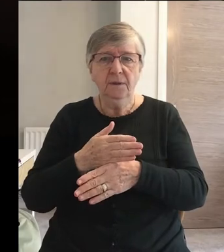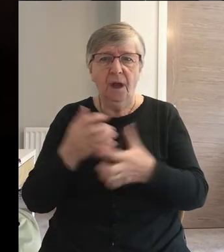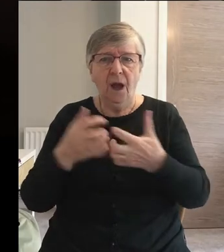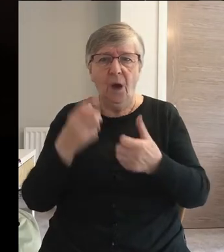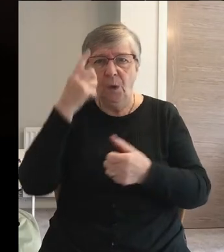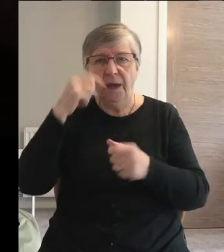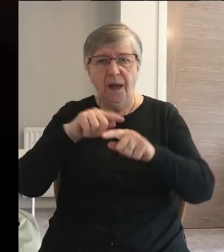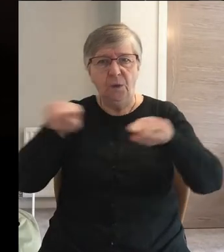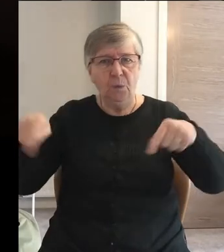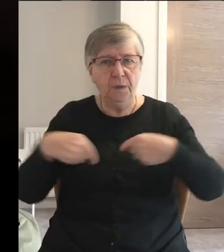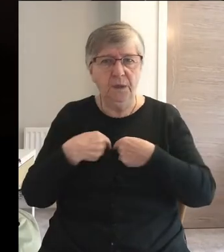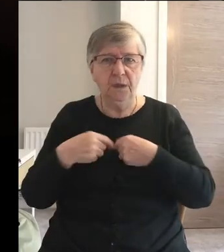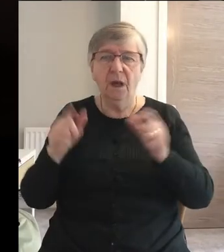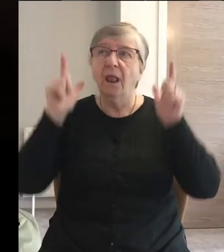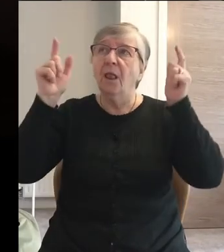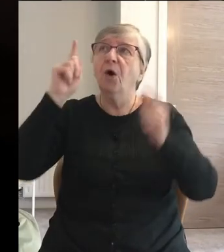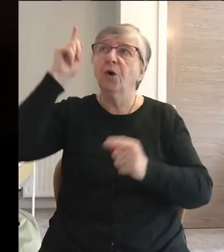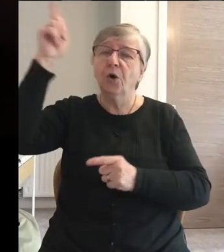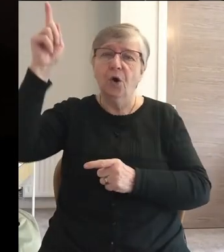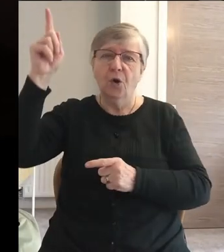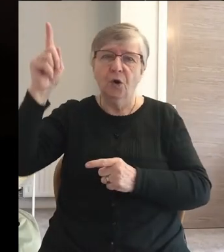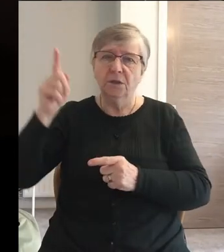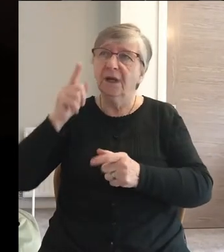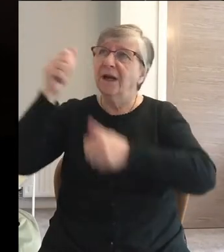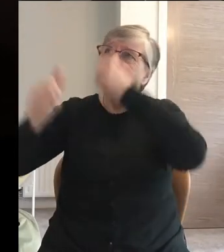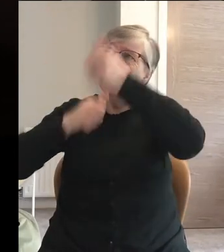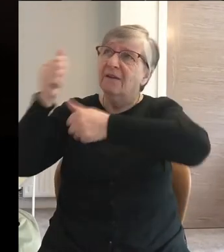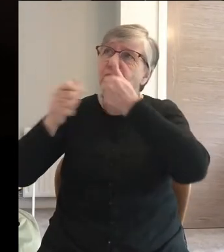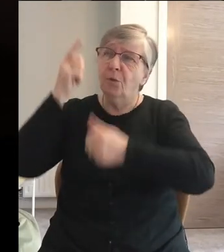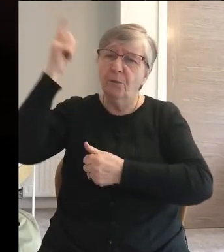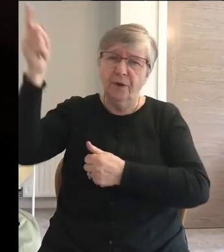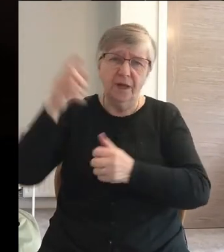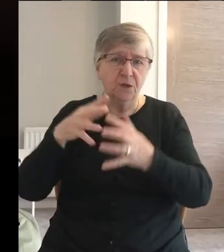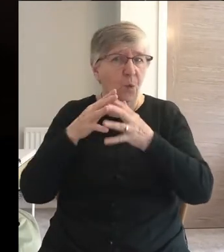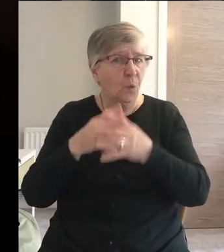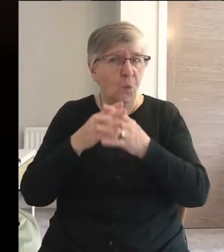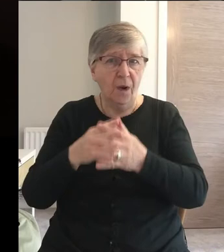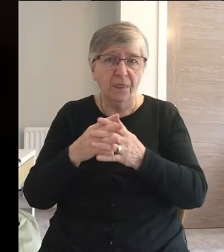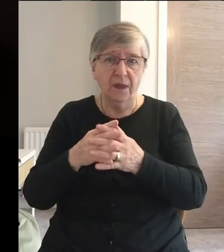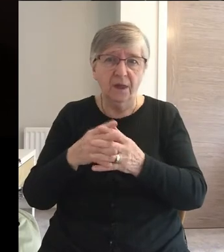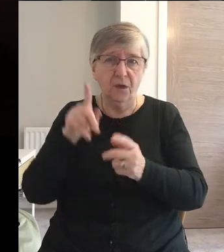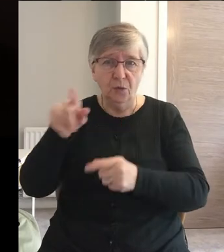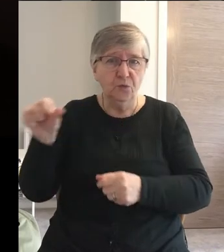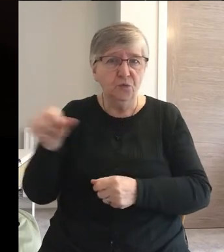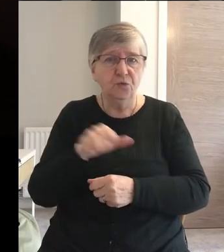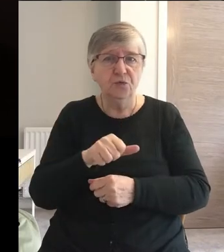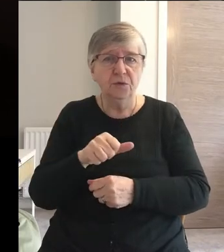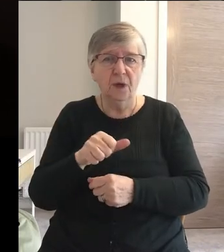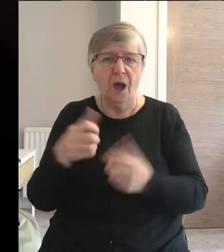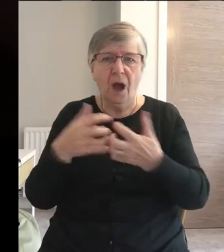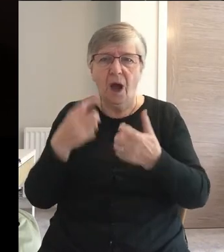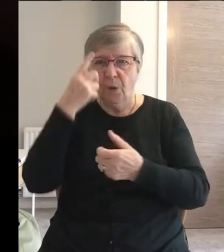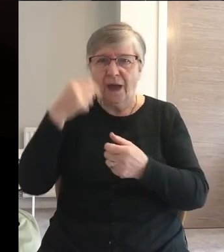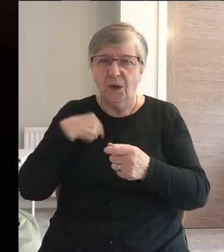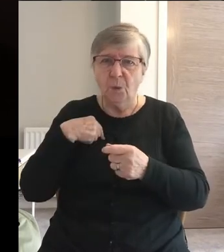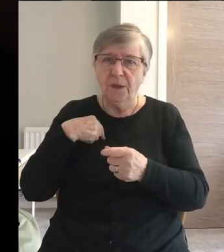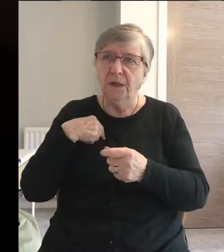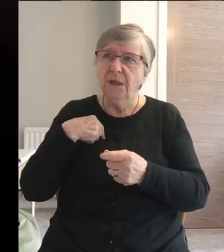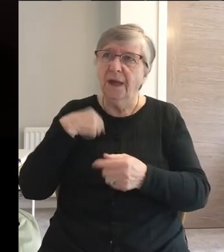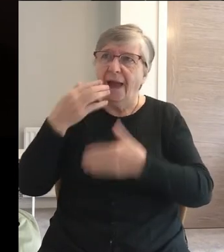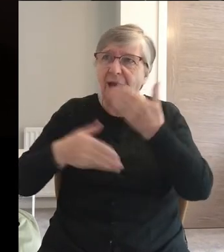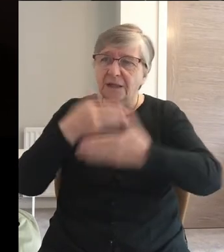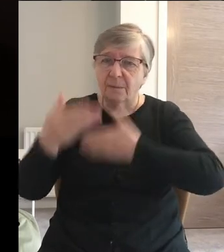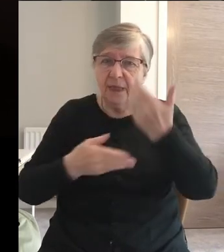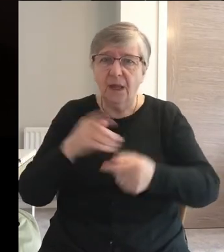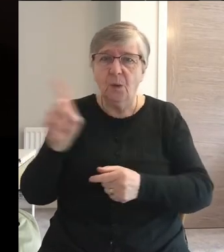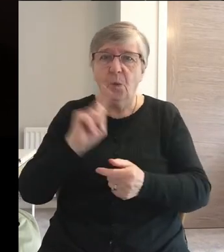How can we, Lord God, give you praise that is worthy of you? How can we sum up what you mean to